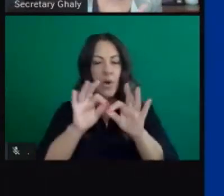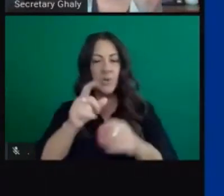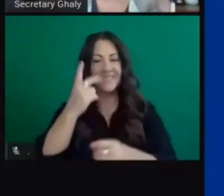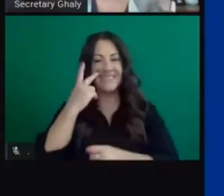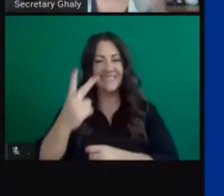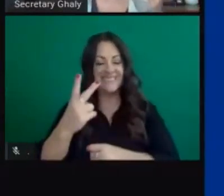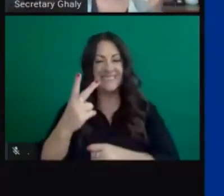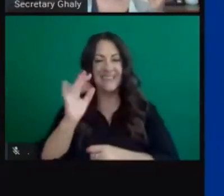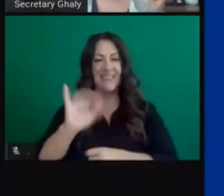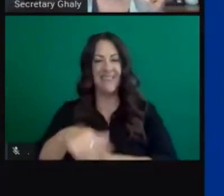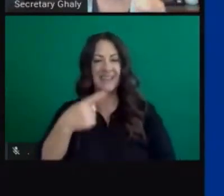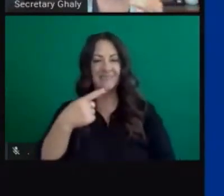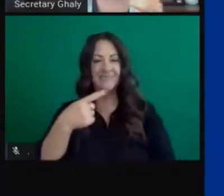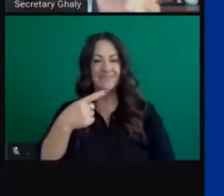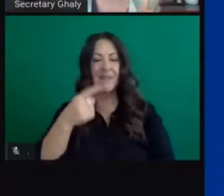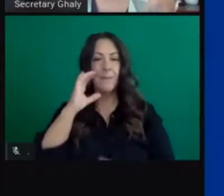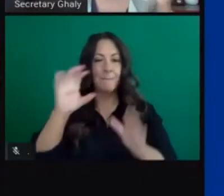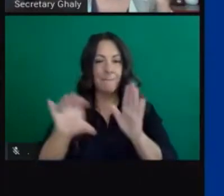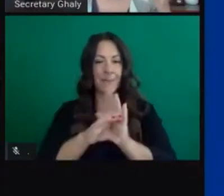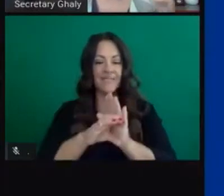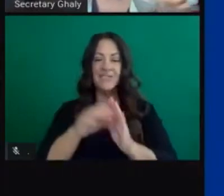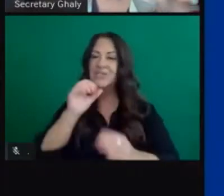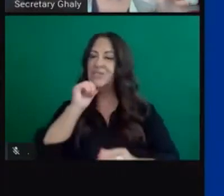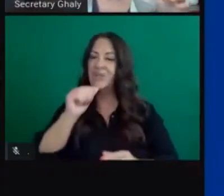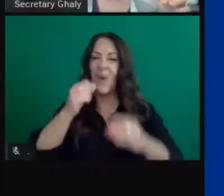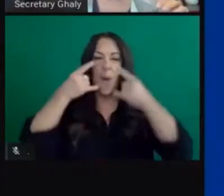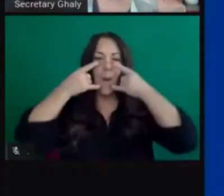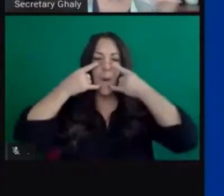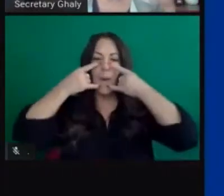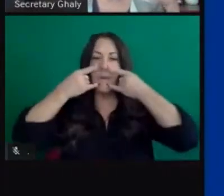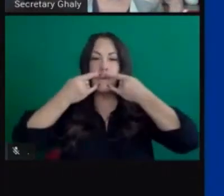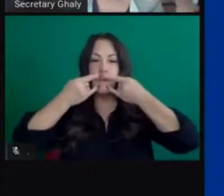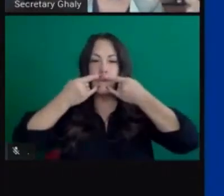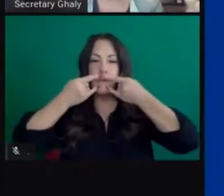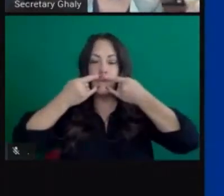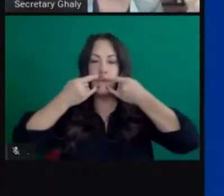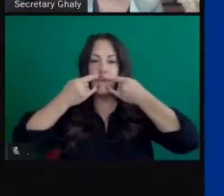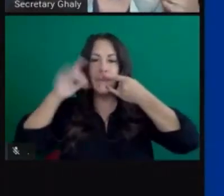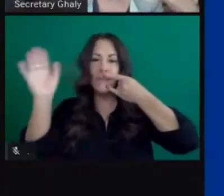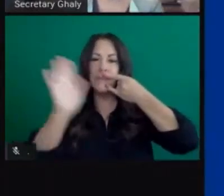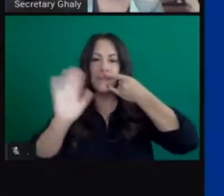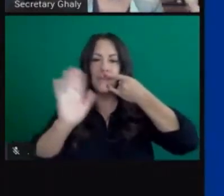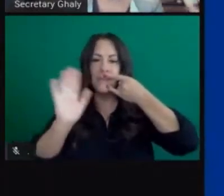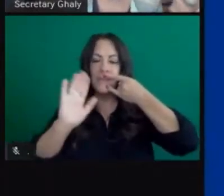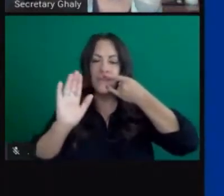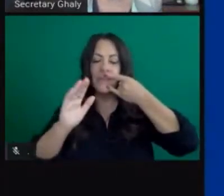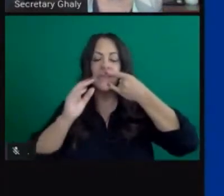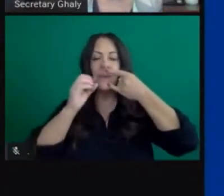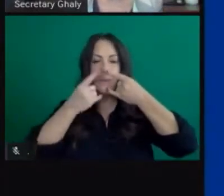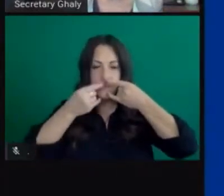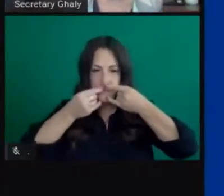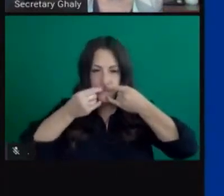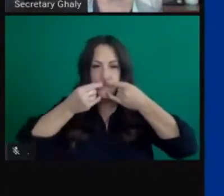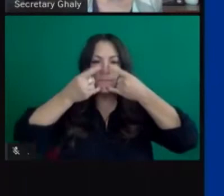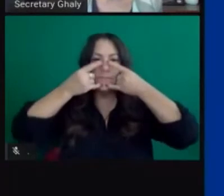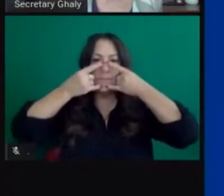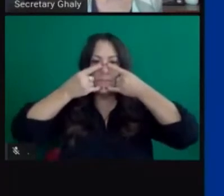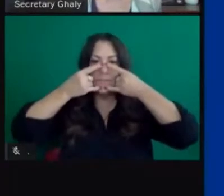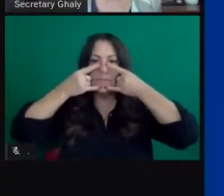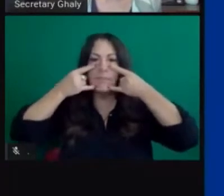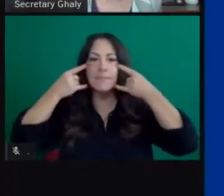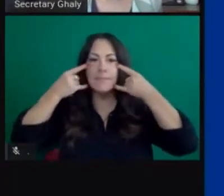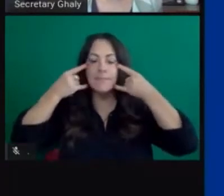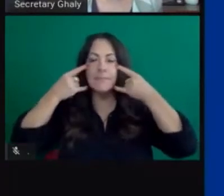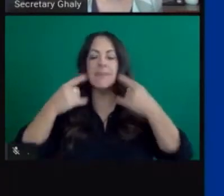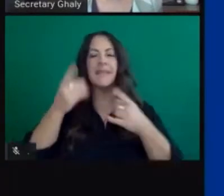lot of people who let their mask slip below their nose, they are again exhaling and disseminating droplets out to others. So